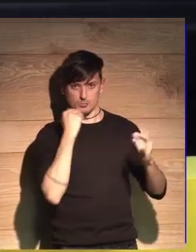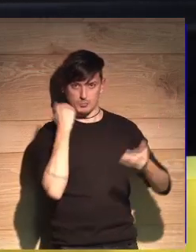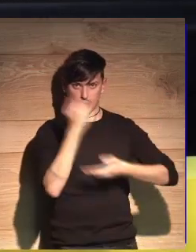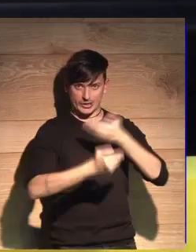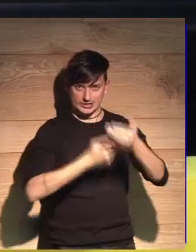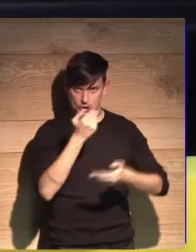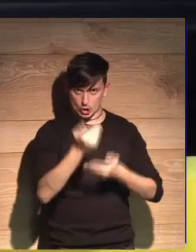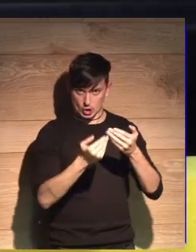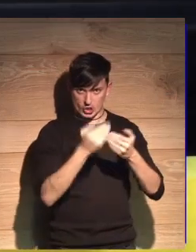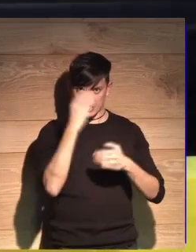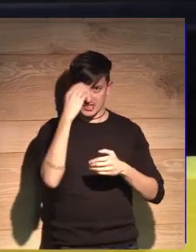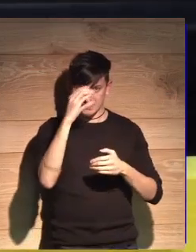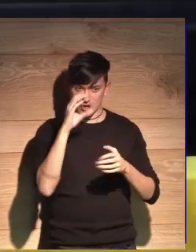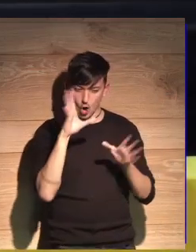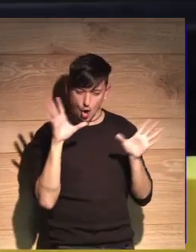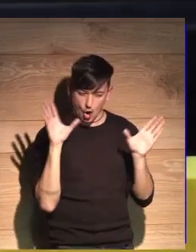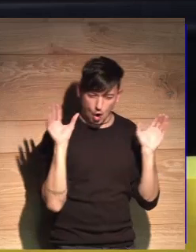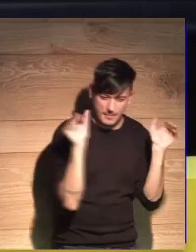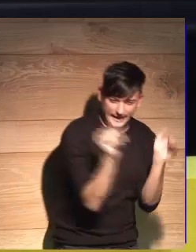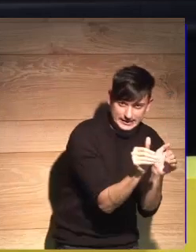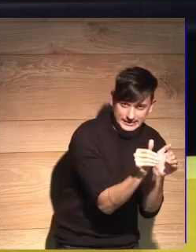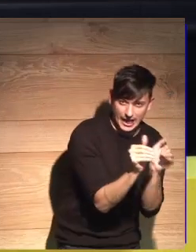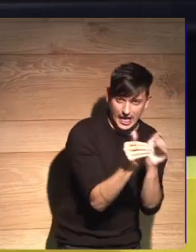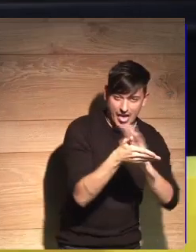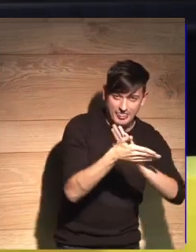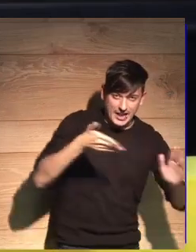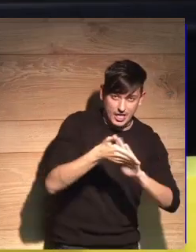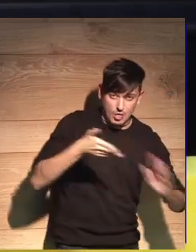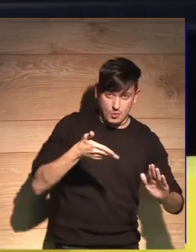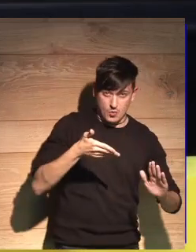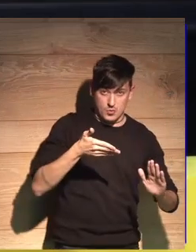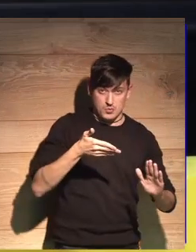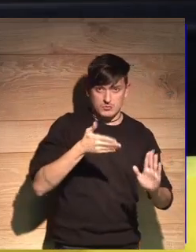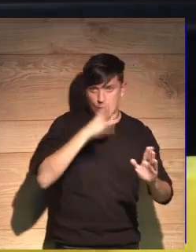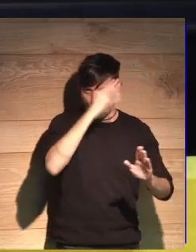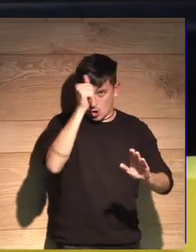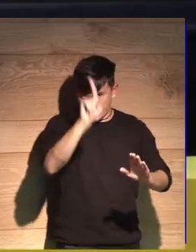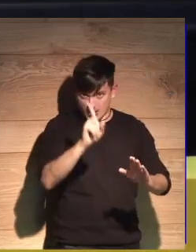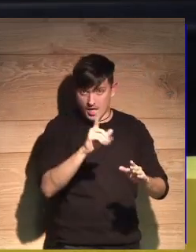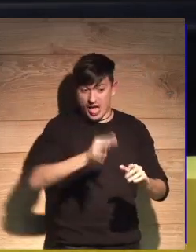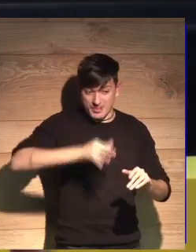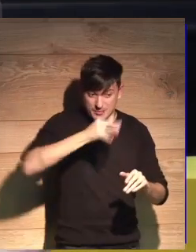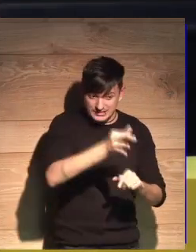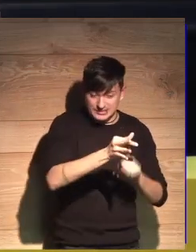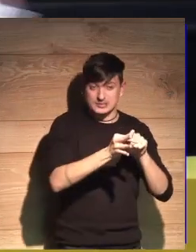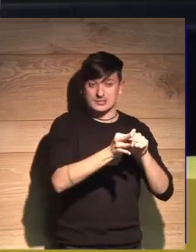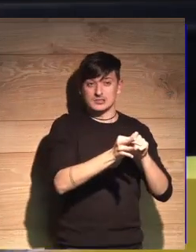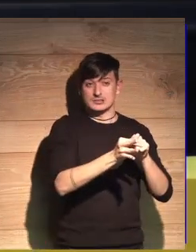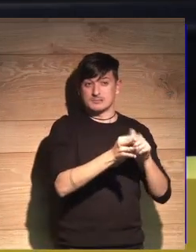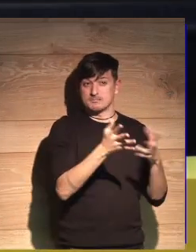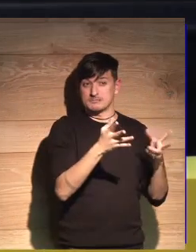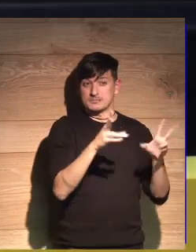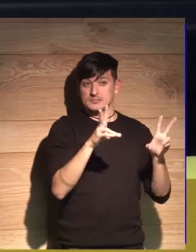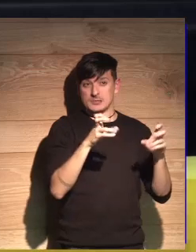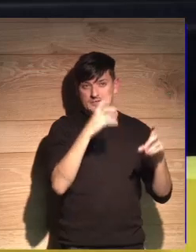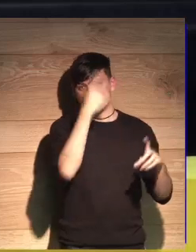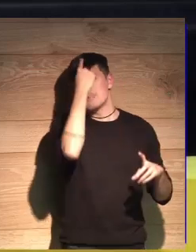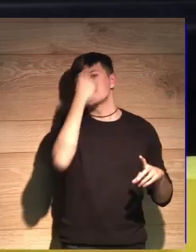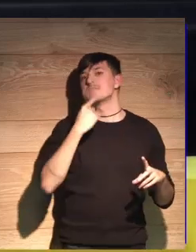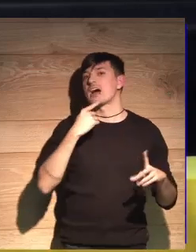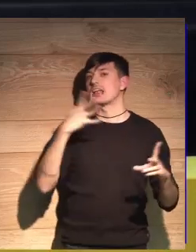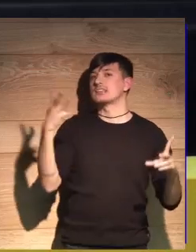technological and scientific progress convergent, accelerated, that it also, and we should not forget about this,